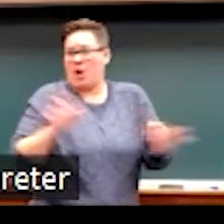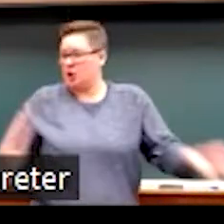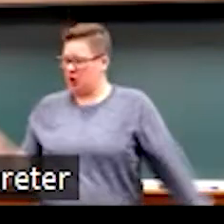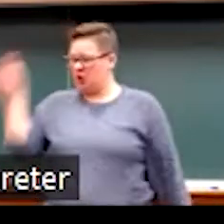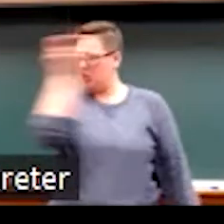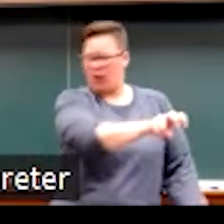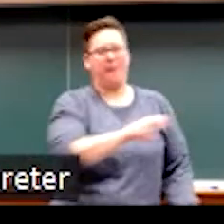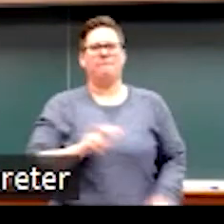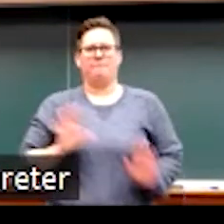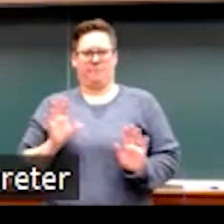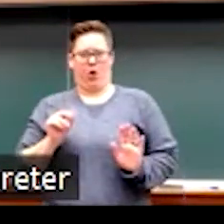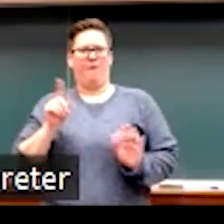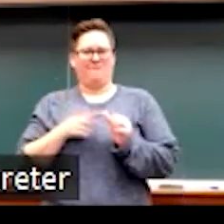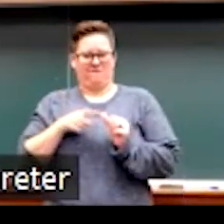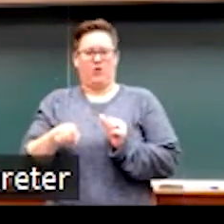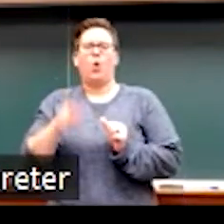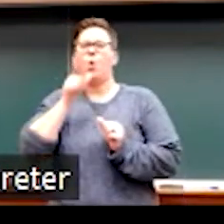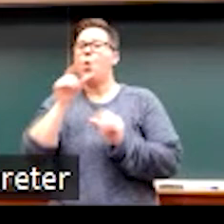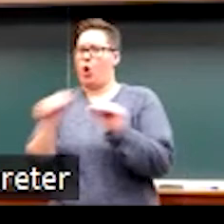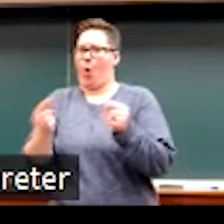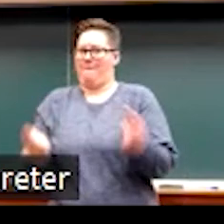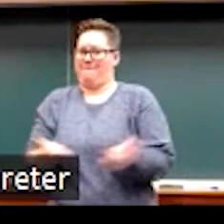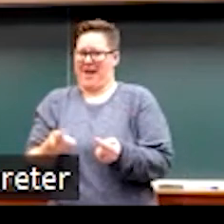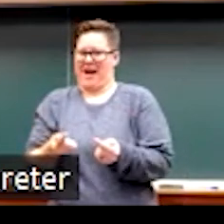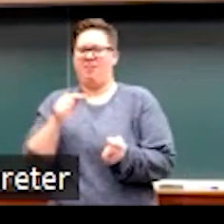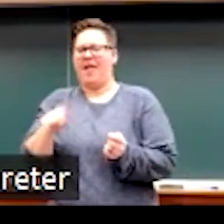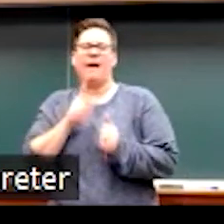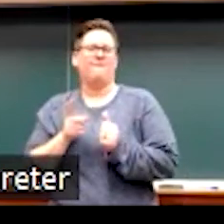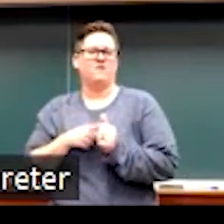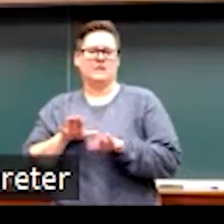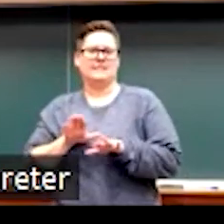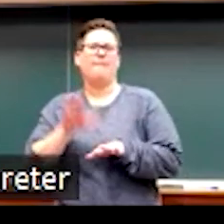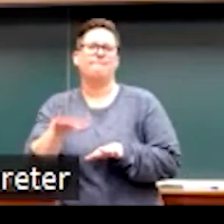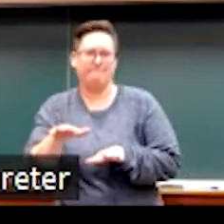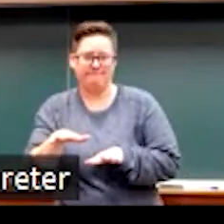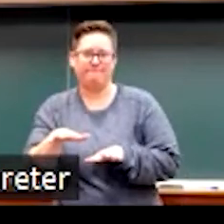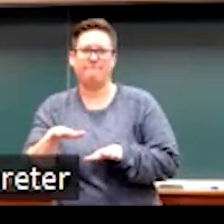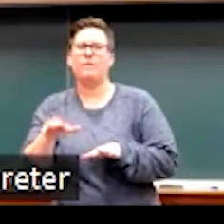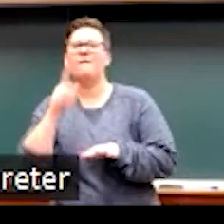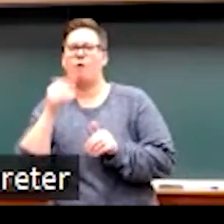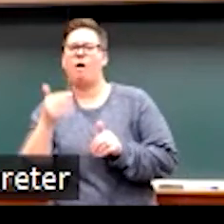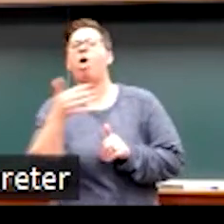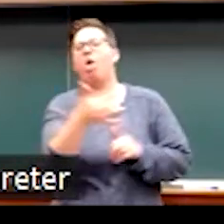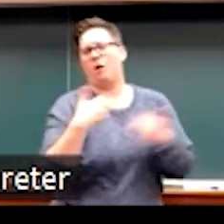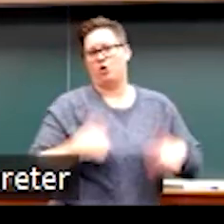Without a basis for doing that. So I see these as like the initial steps in that human work.